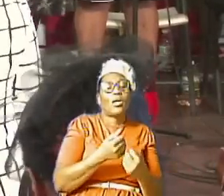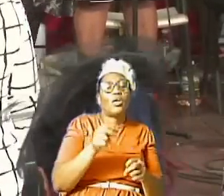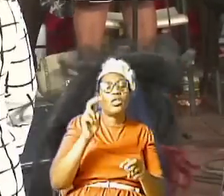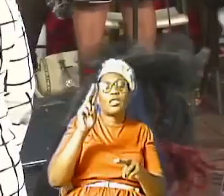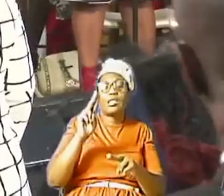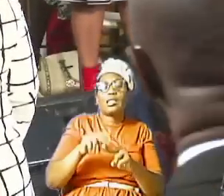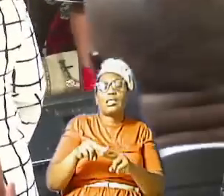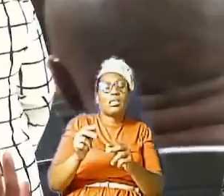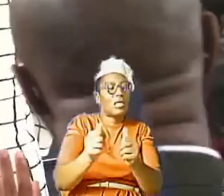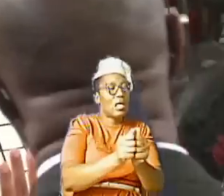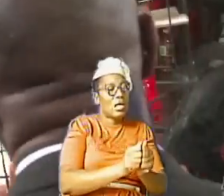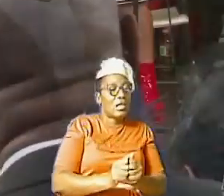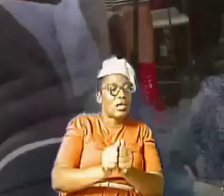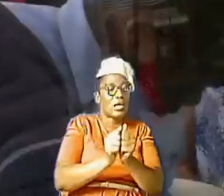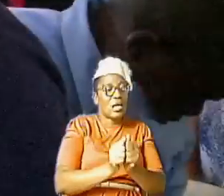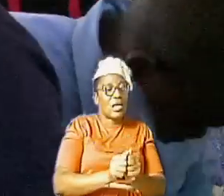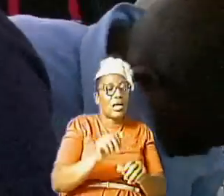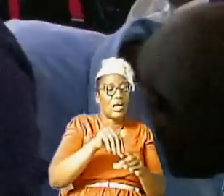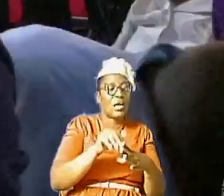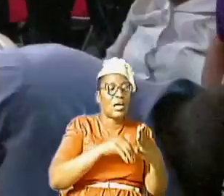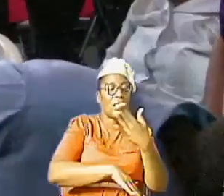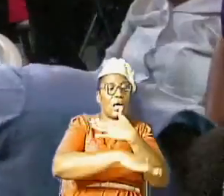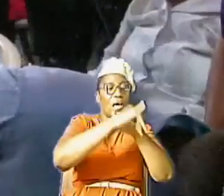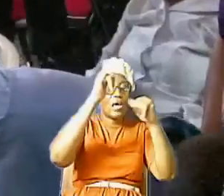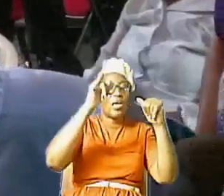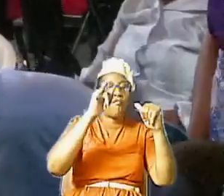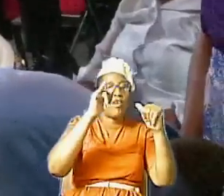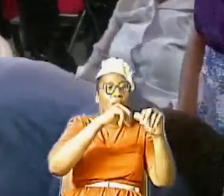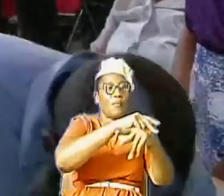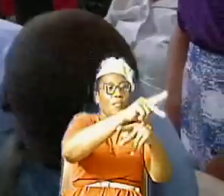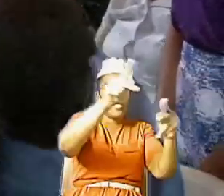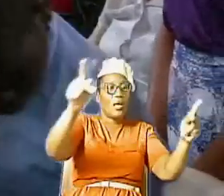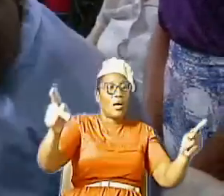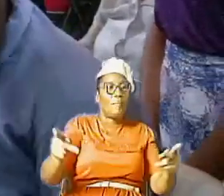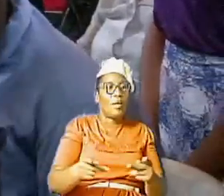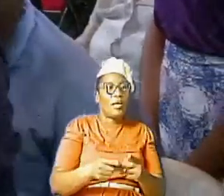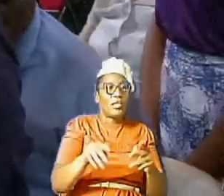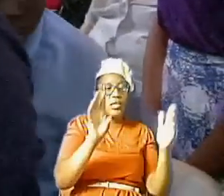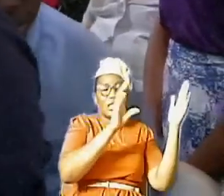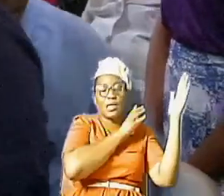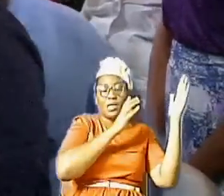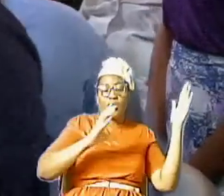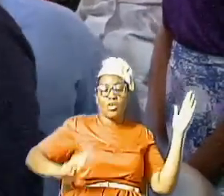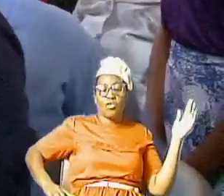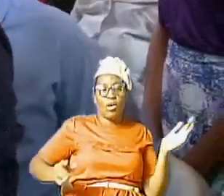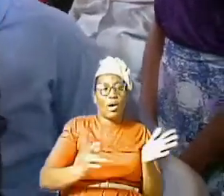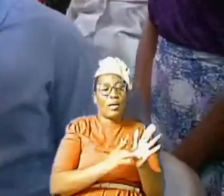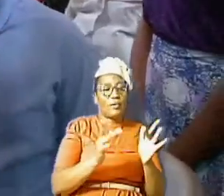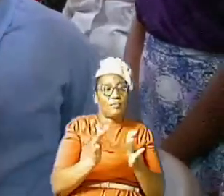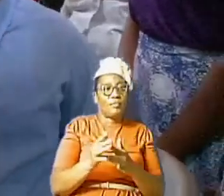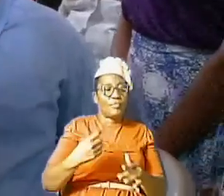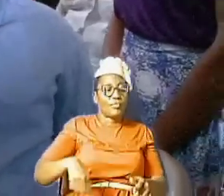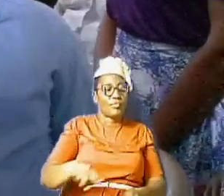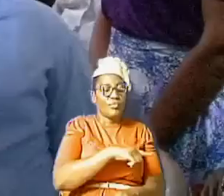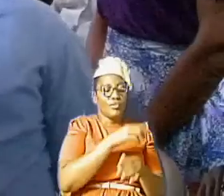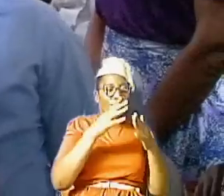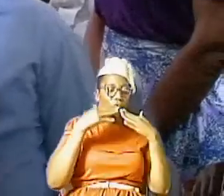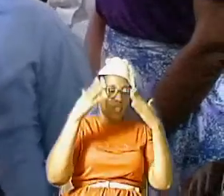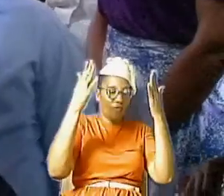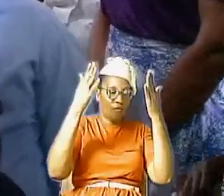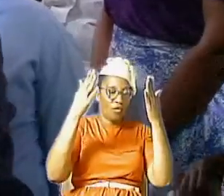to sit together in heavenly places in Christ Jesus. And we are